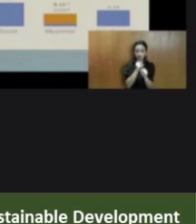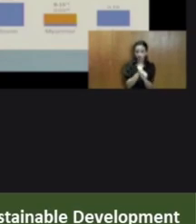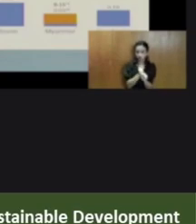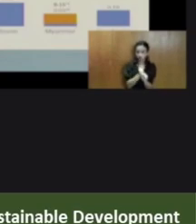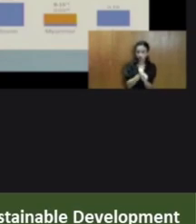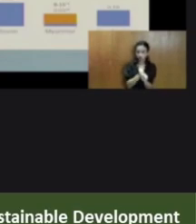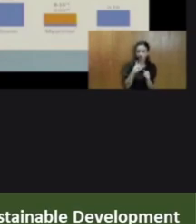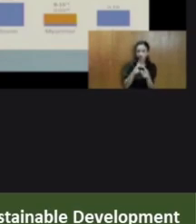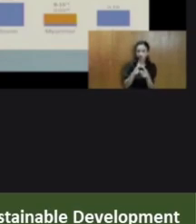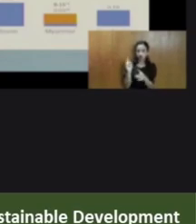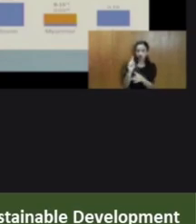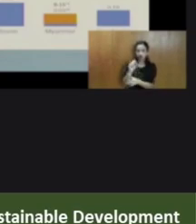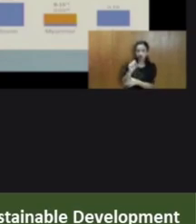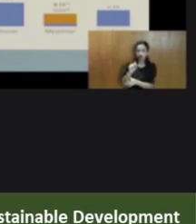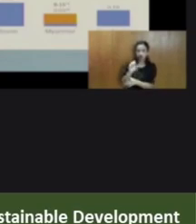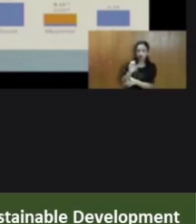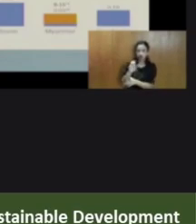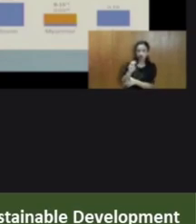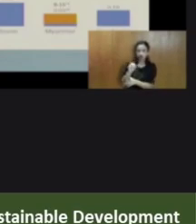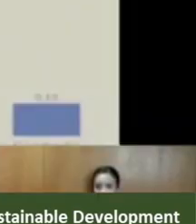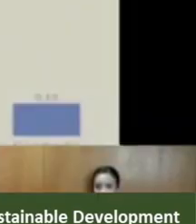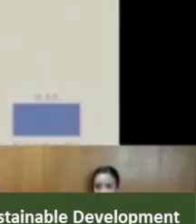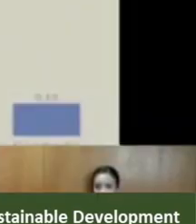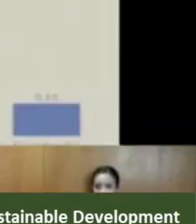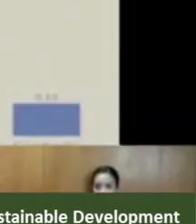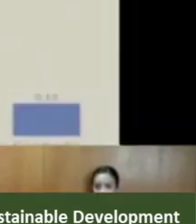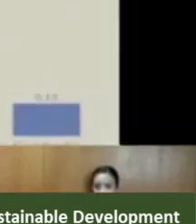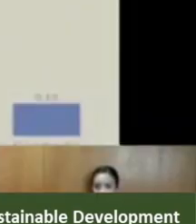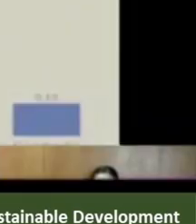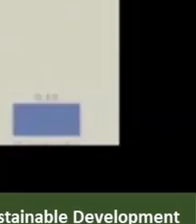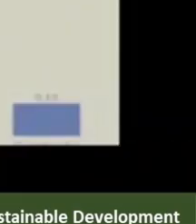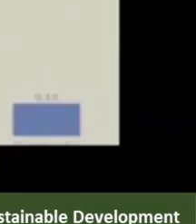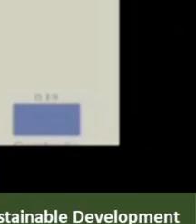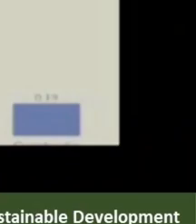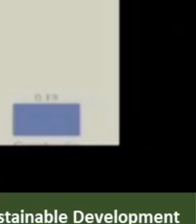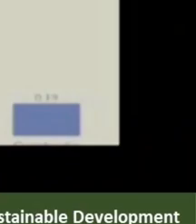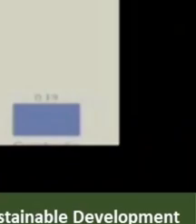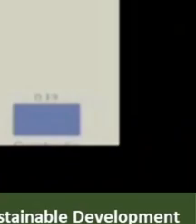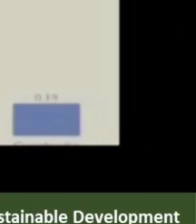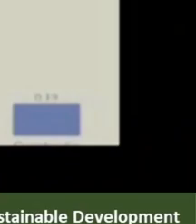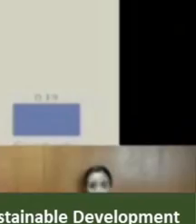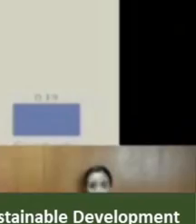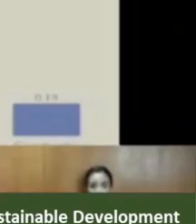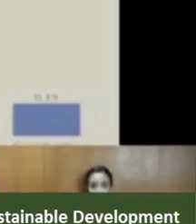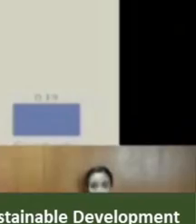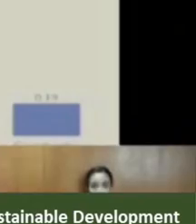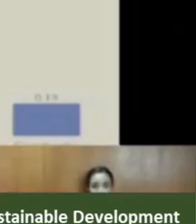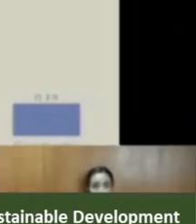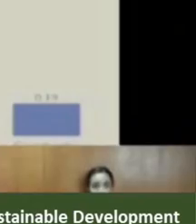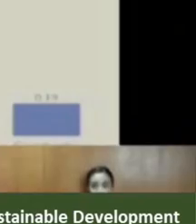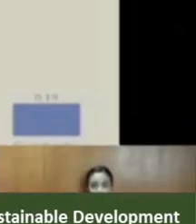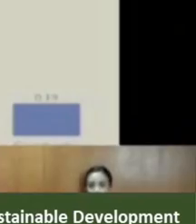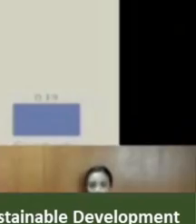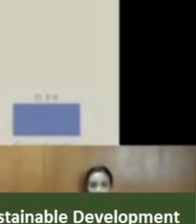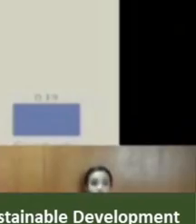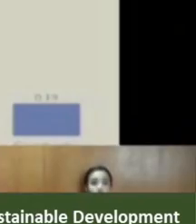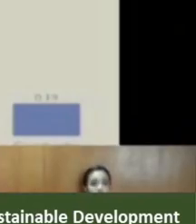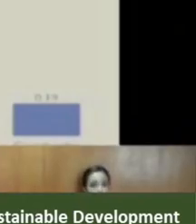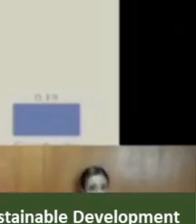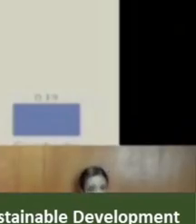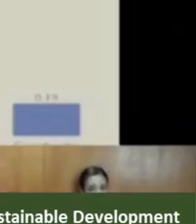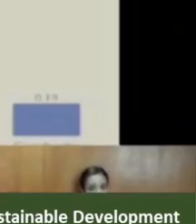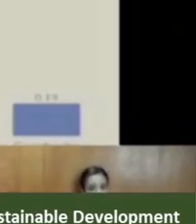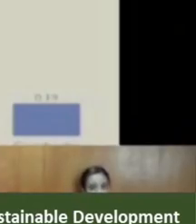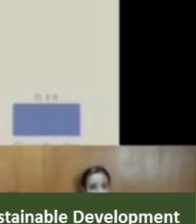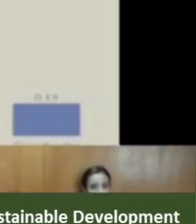semiconductors in Vietnam. This agreement, now it's particularly interesting because this is not the first time, of course, that a wealthy